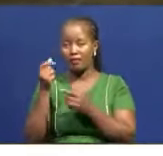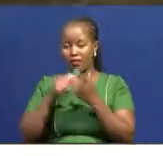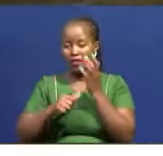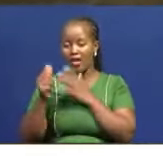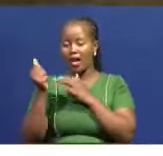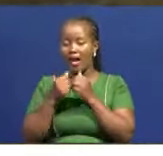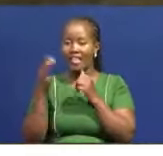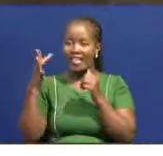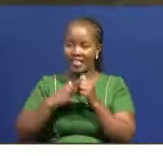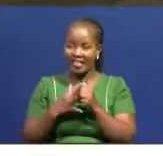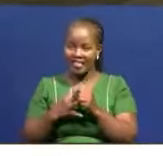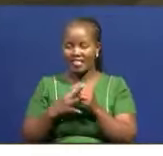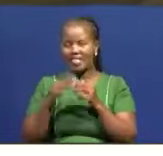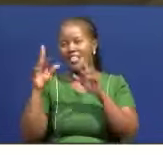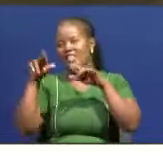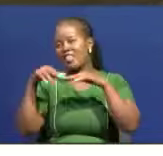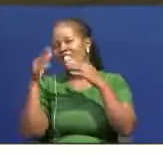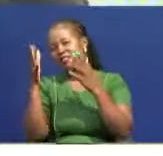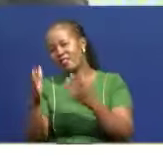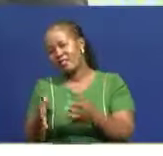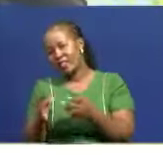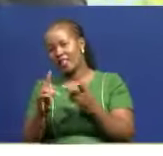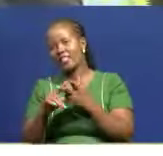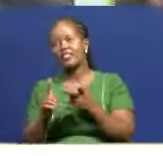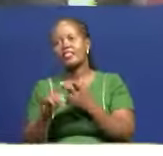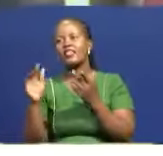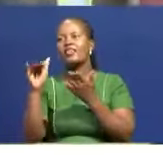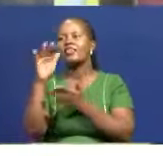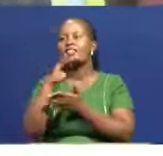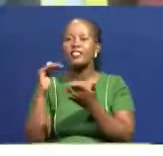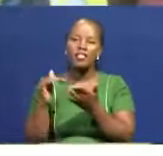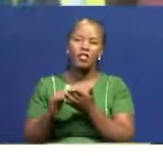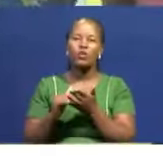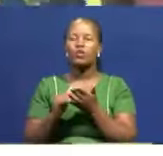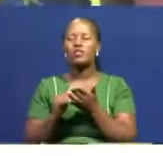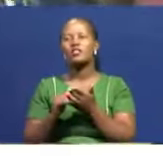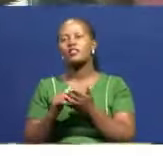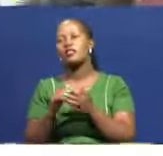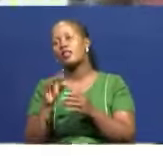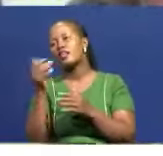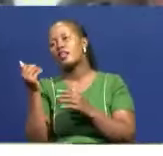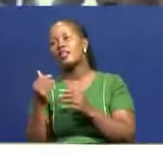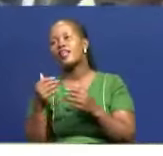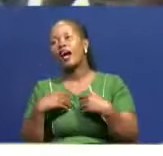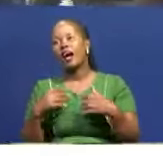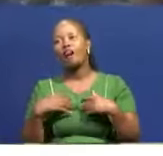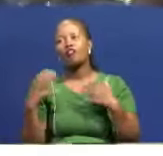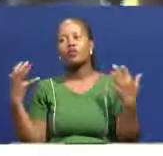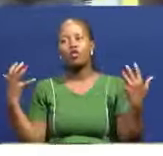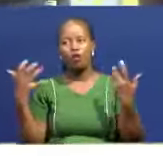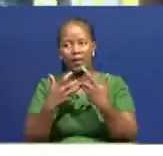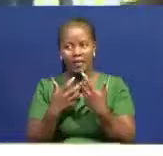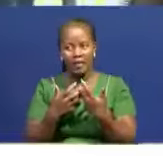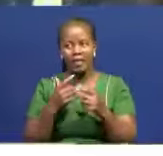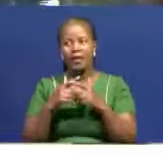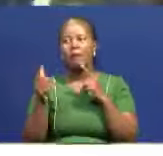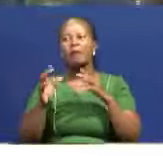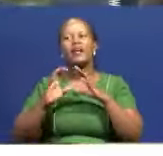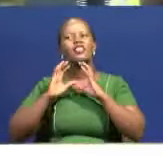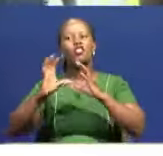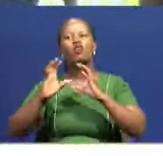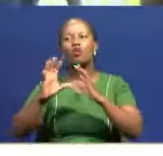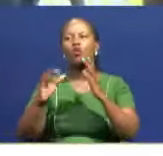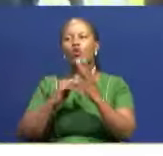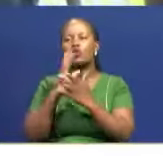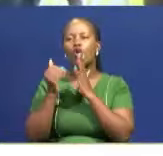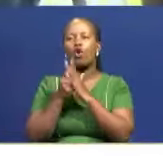from Central. Rift Valley was a challenge because there's North Rift, South Rift. Then we had to combine it. But the coaches were brilliant. They were there. They made